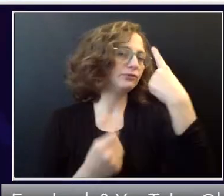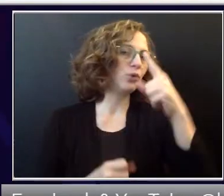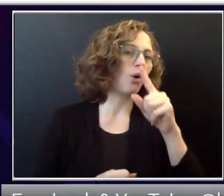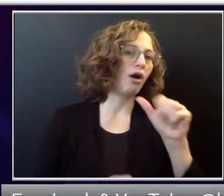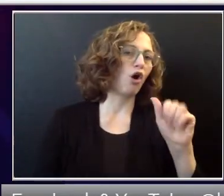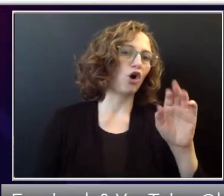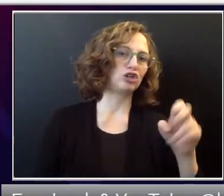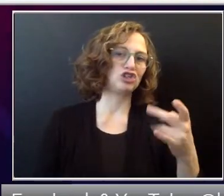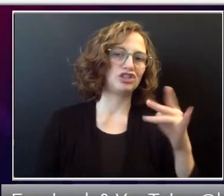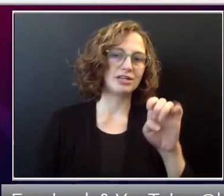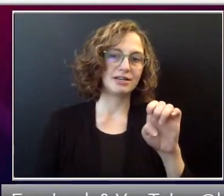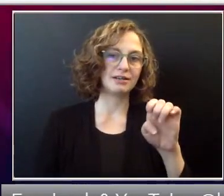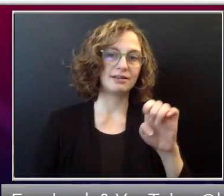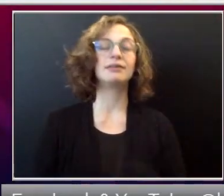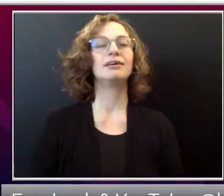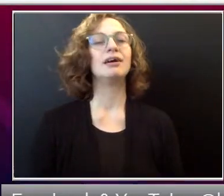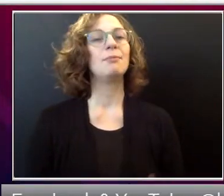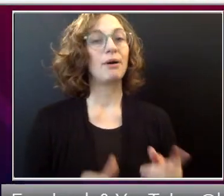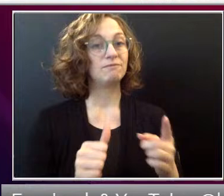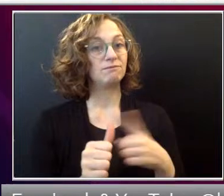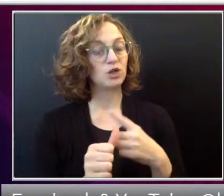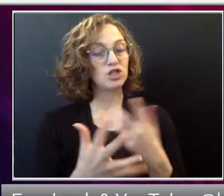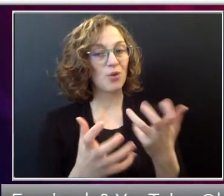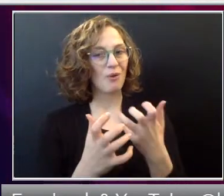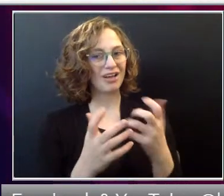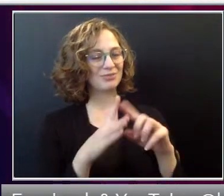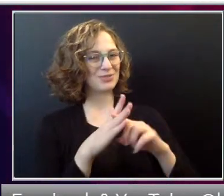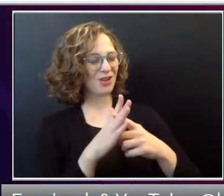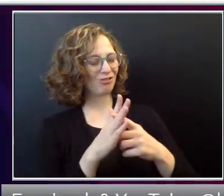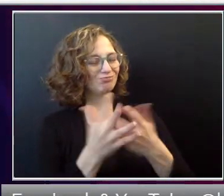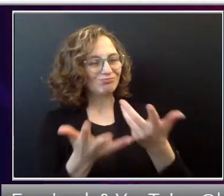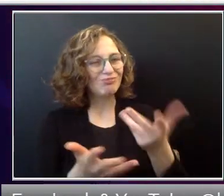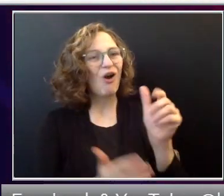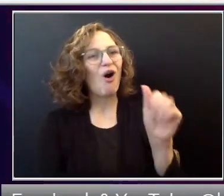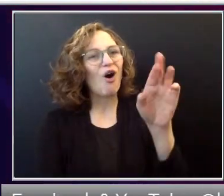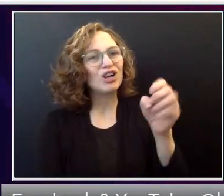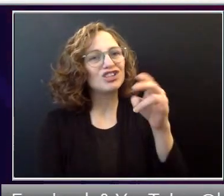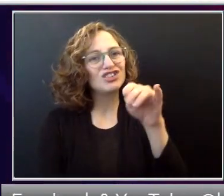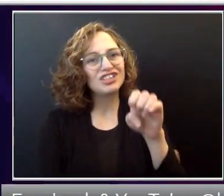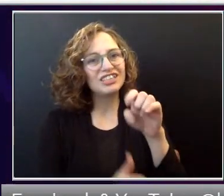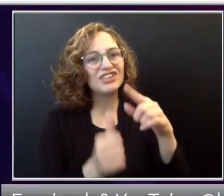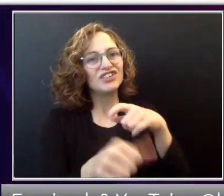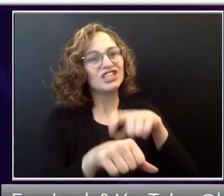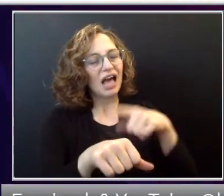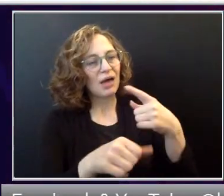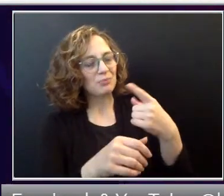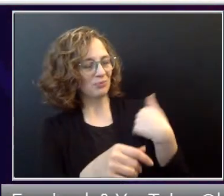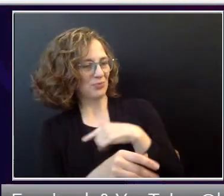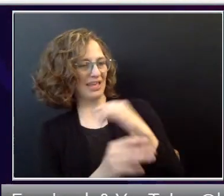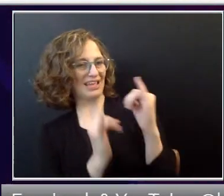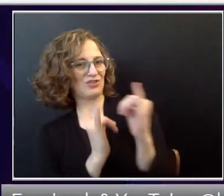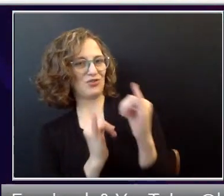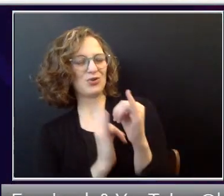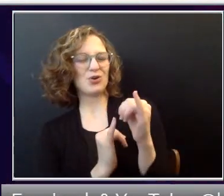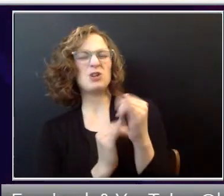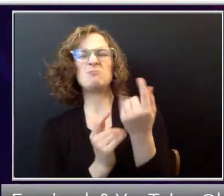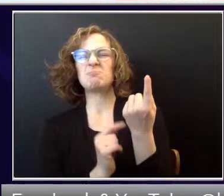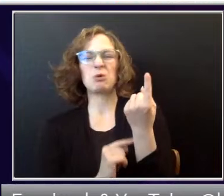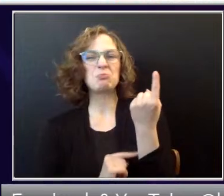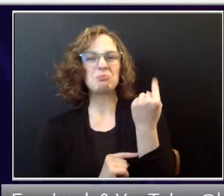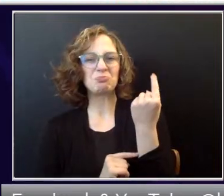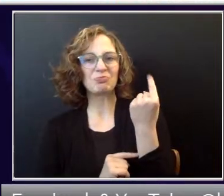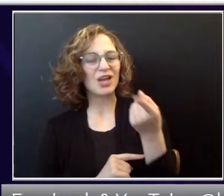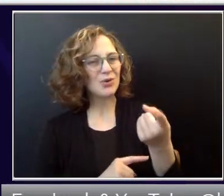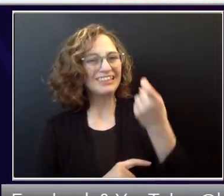start with Archie because Archie, when we first interviewed you a little over a year ago, you had just gotten your new heart. How are you